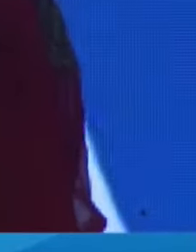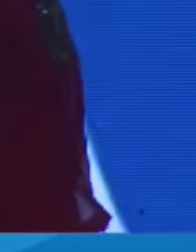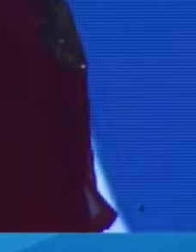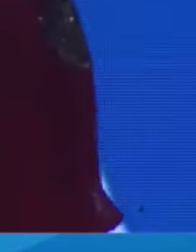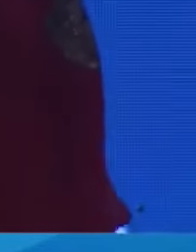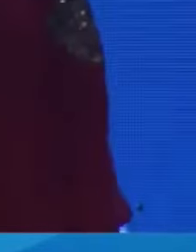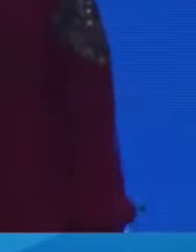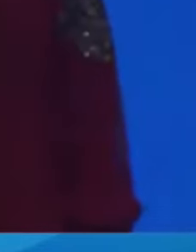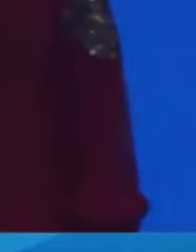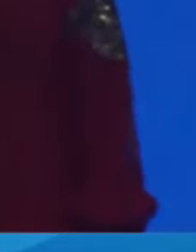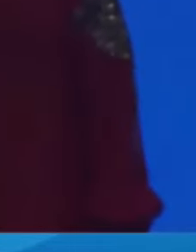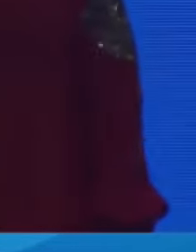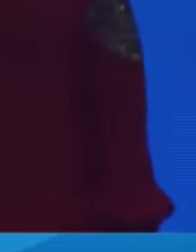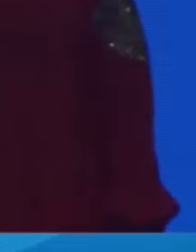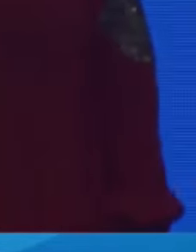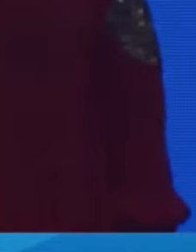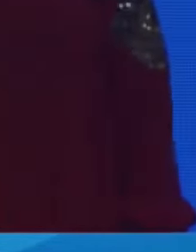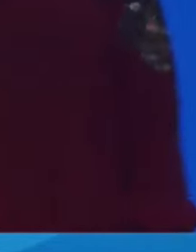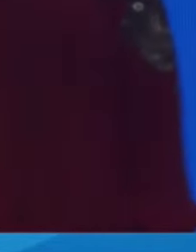the